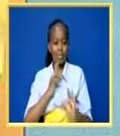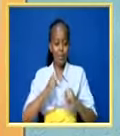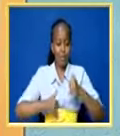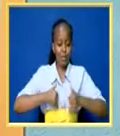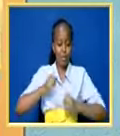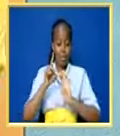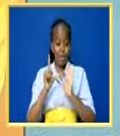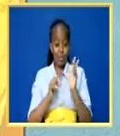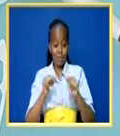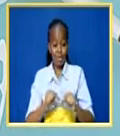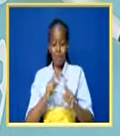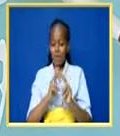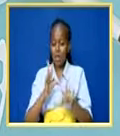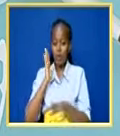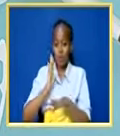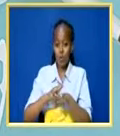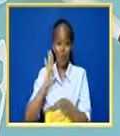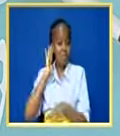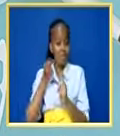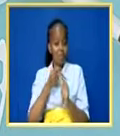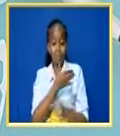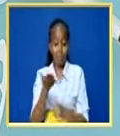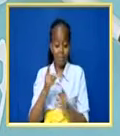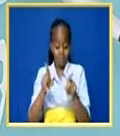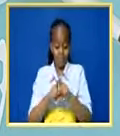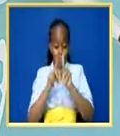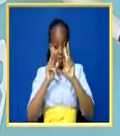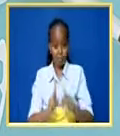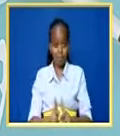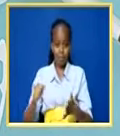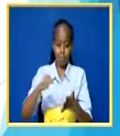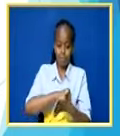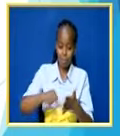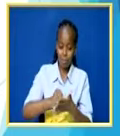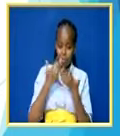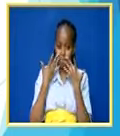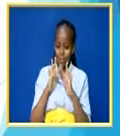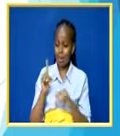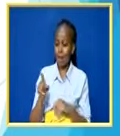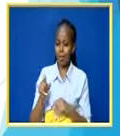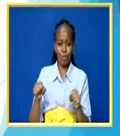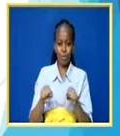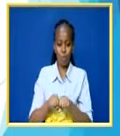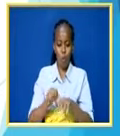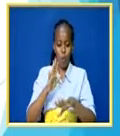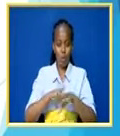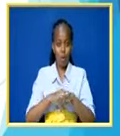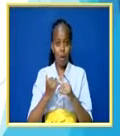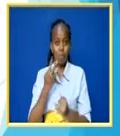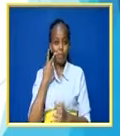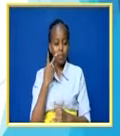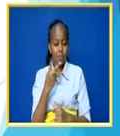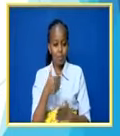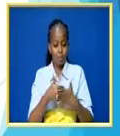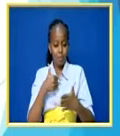from you. And by the way, mm-hmm. the person brushing is done. Okay. The shoe looks nice now. It does. Now, this is the one you